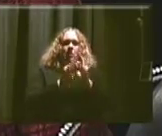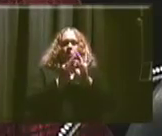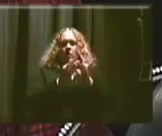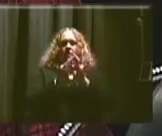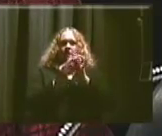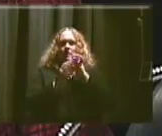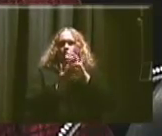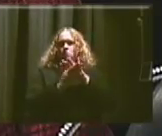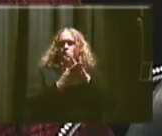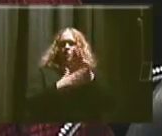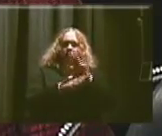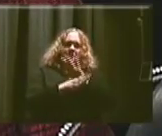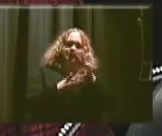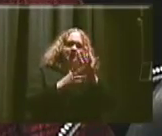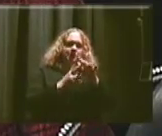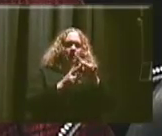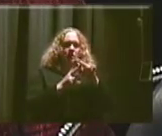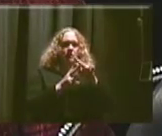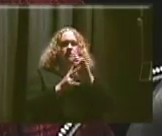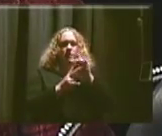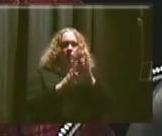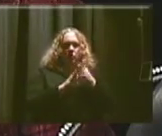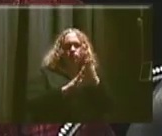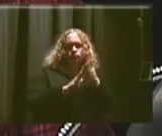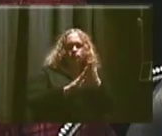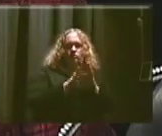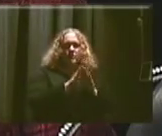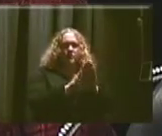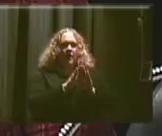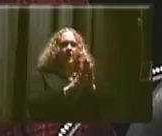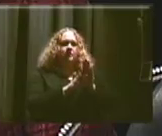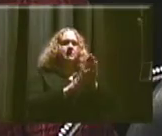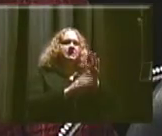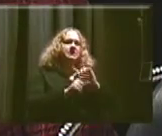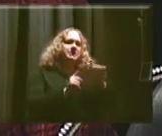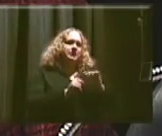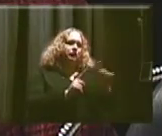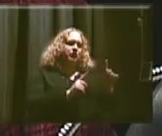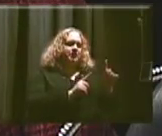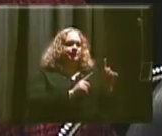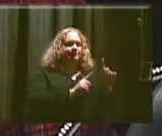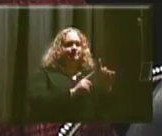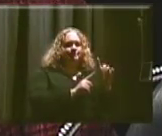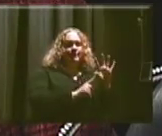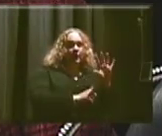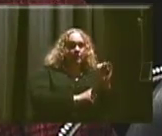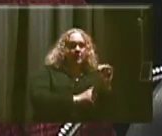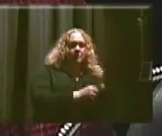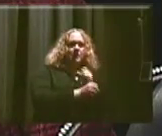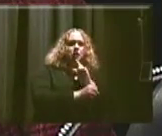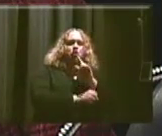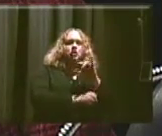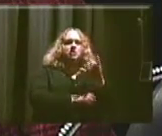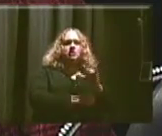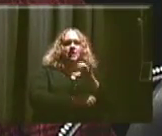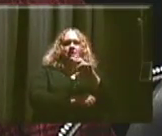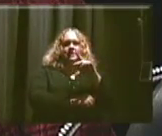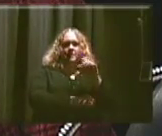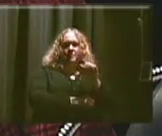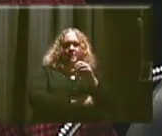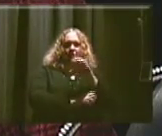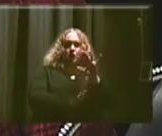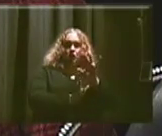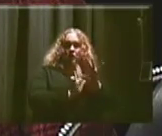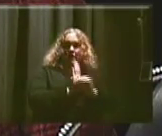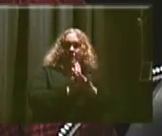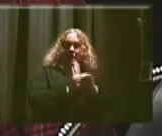In that role, she will facilitate relationships between a wide variety of stakeholders to ensure that JCPS curriculum and